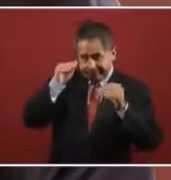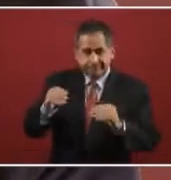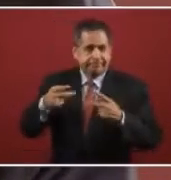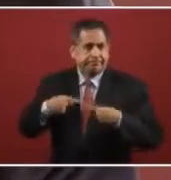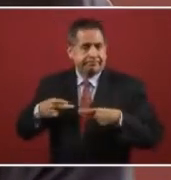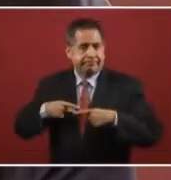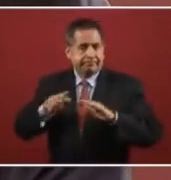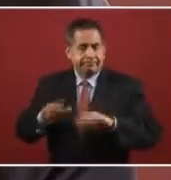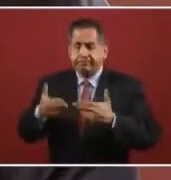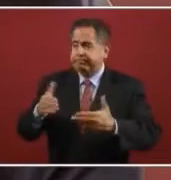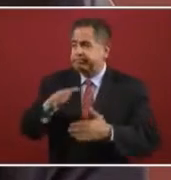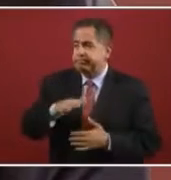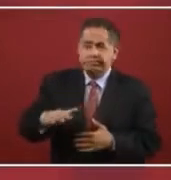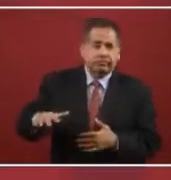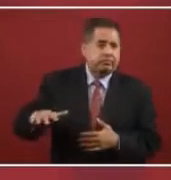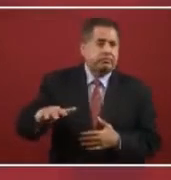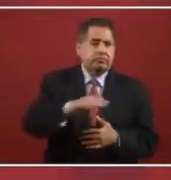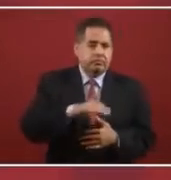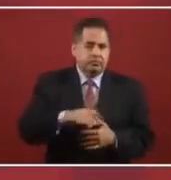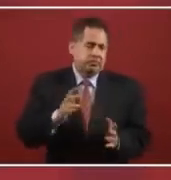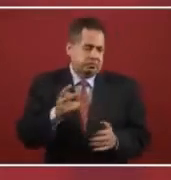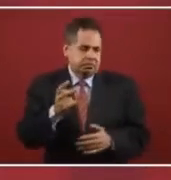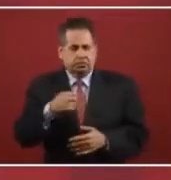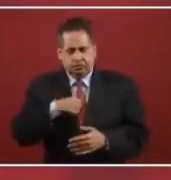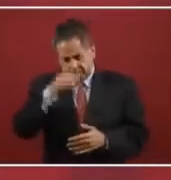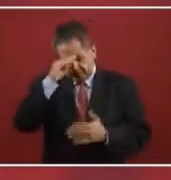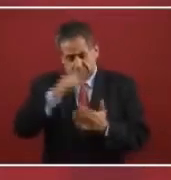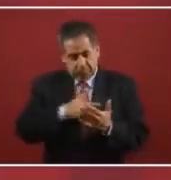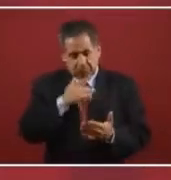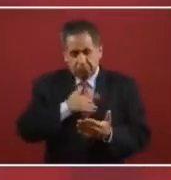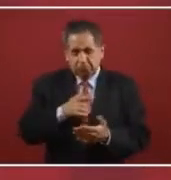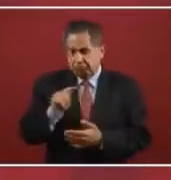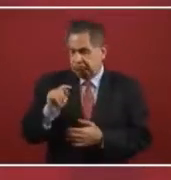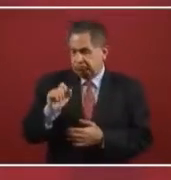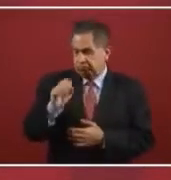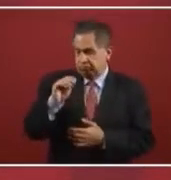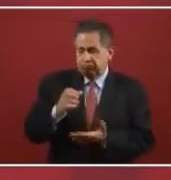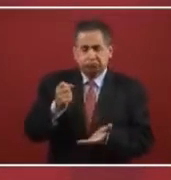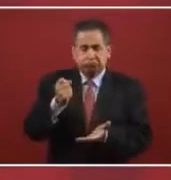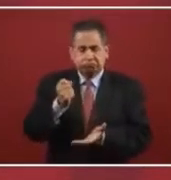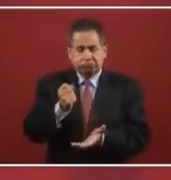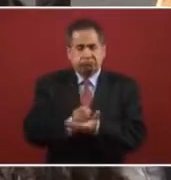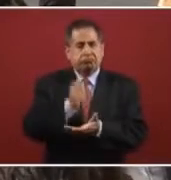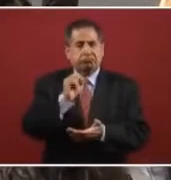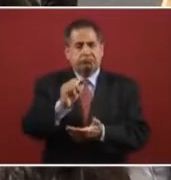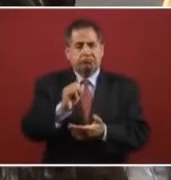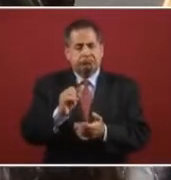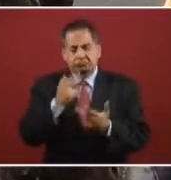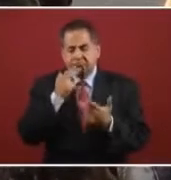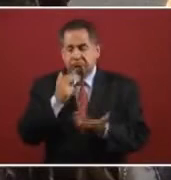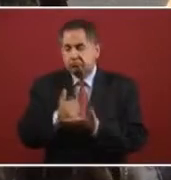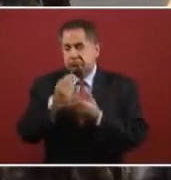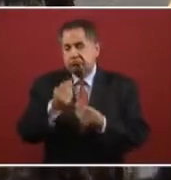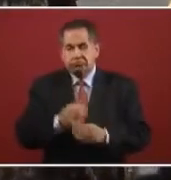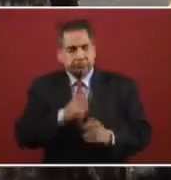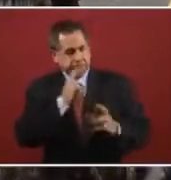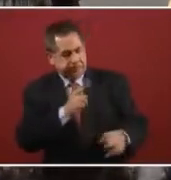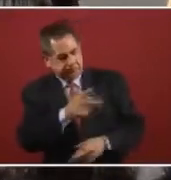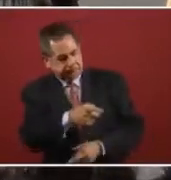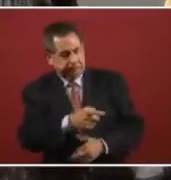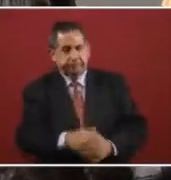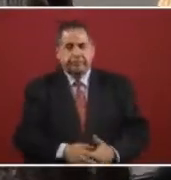interests. Creo que se va so therefore, I believe that treaty will go through, and this speaks very